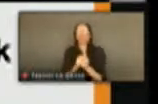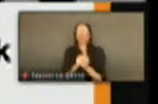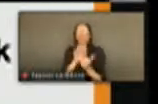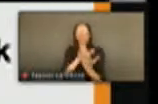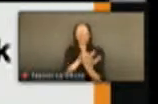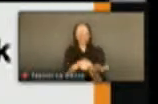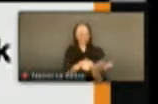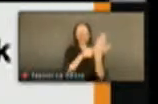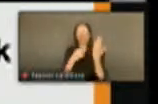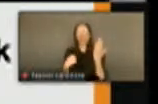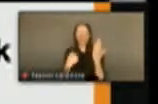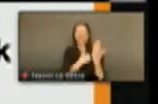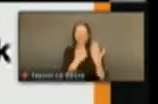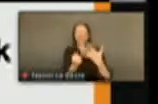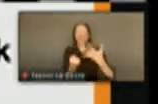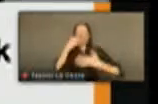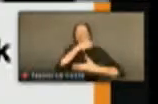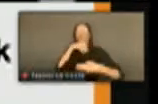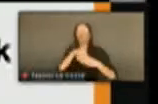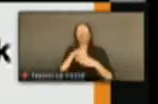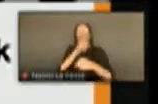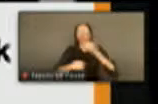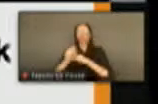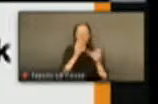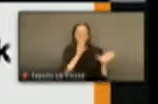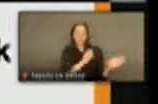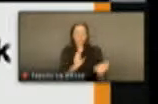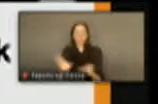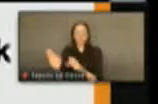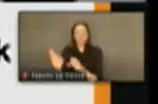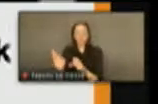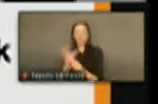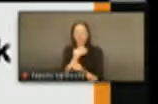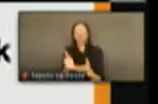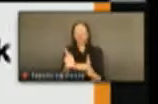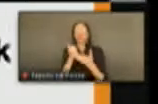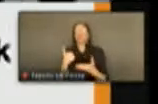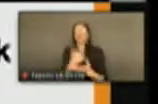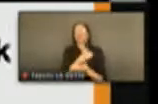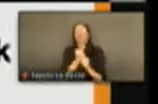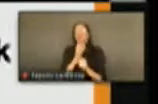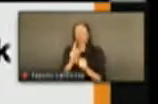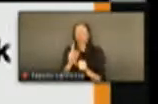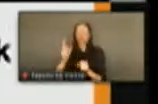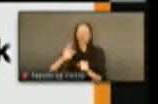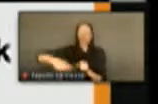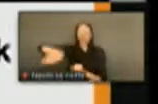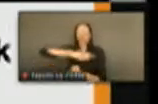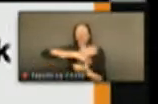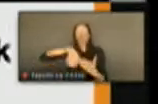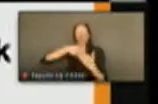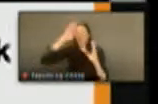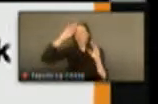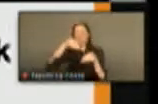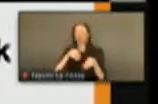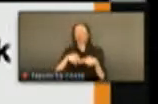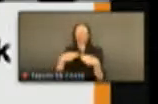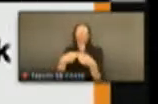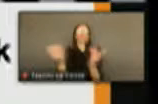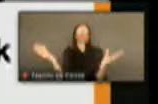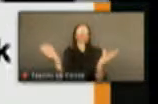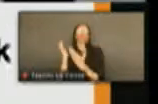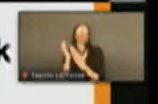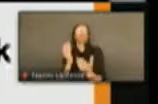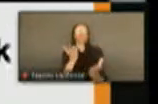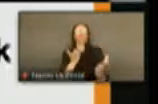help make sure that we are all focused on delivering services in demand to our